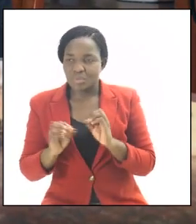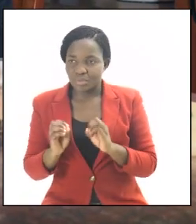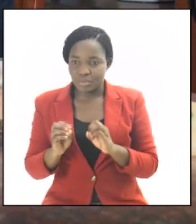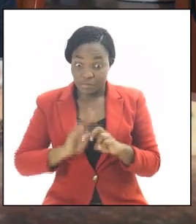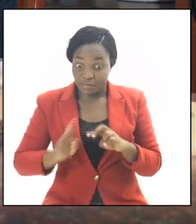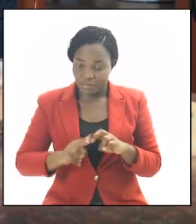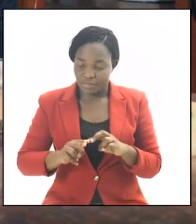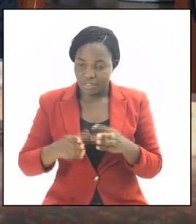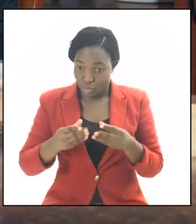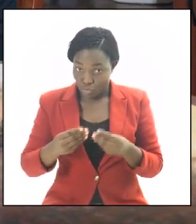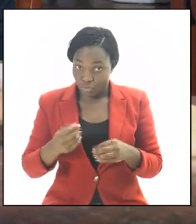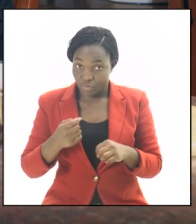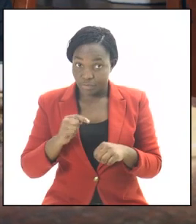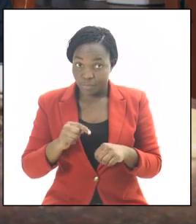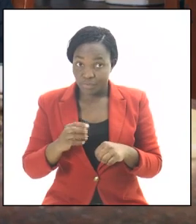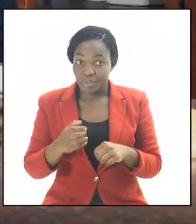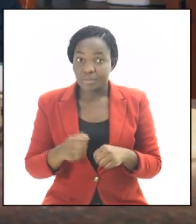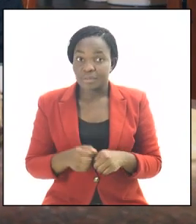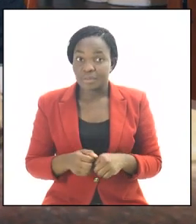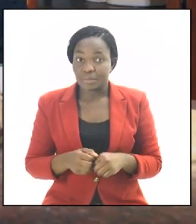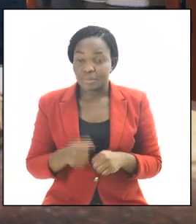153.9 centimeters squared.